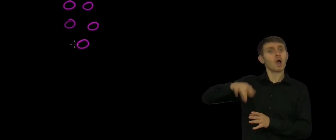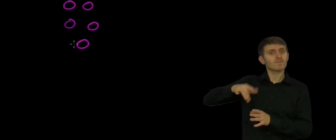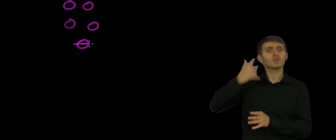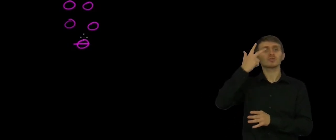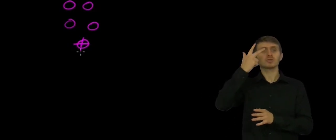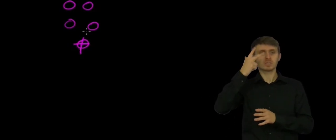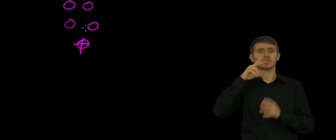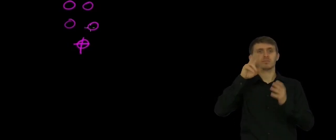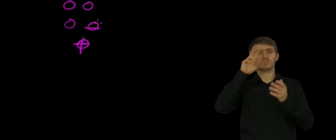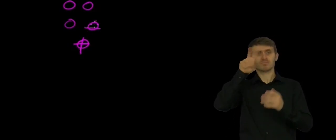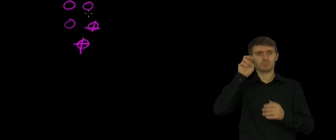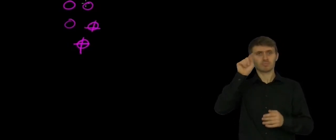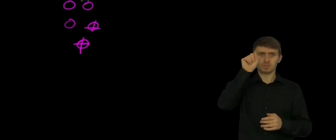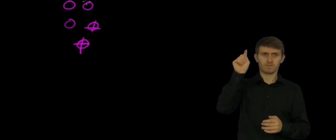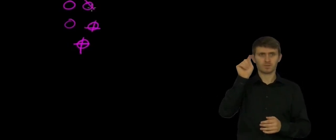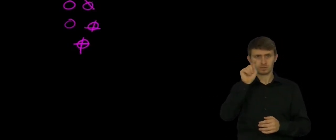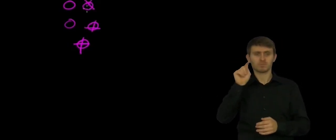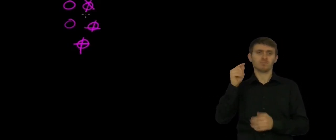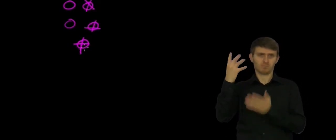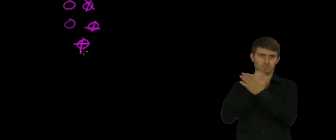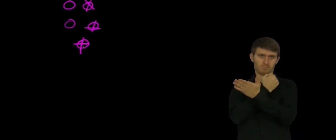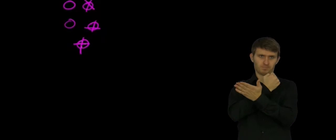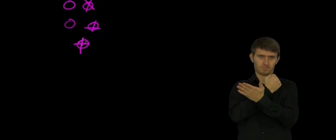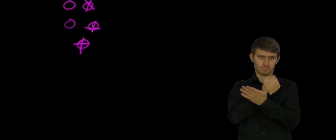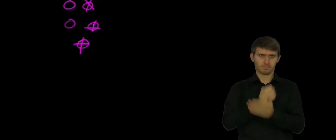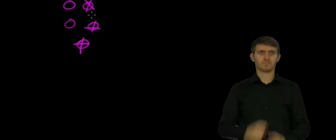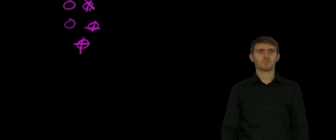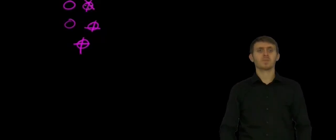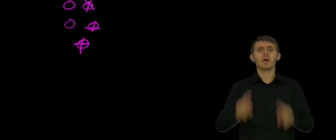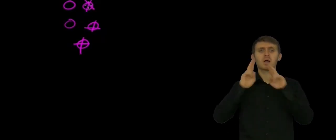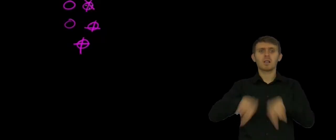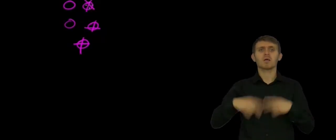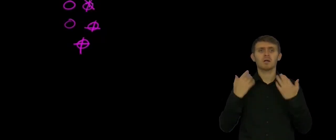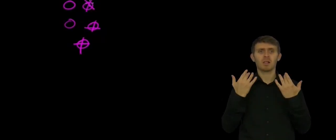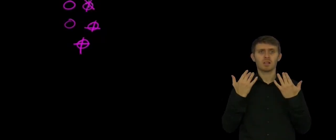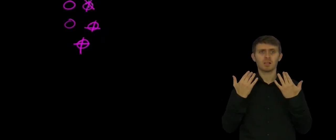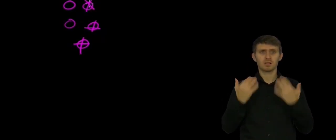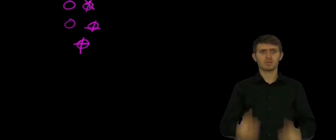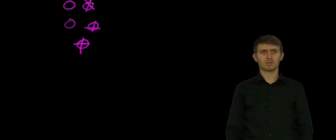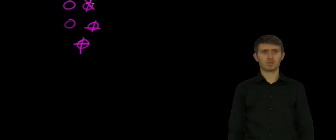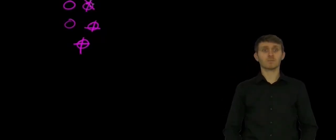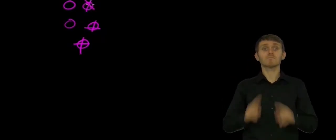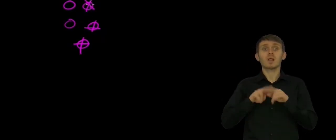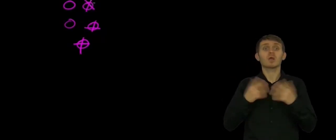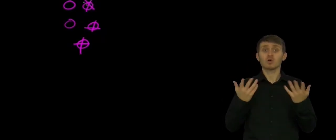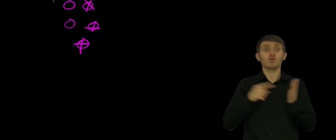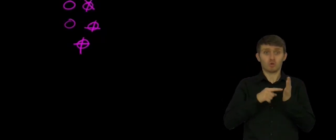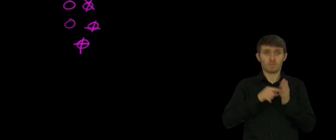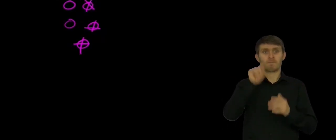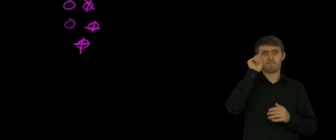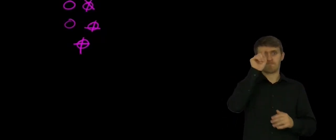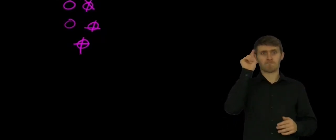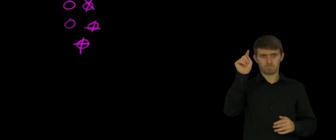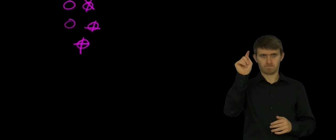I take away that berry, and that berry, so I've took away 1, 2, 3 berries, how many berries do I have